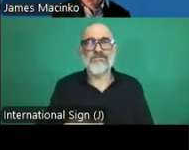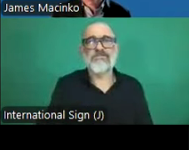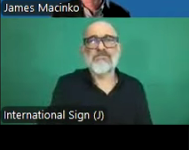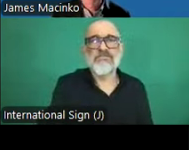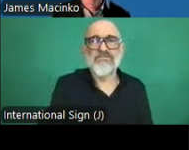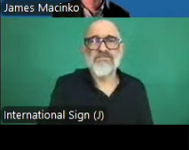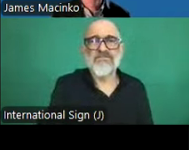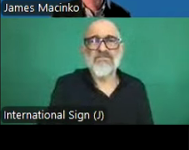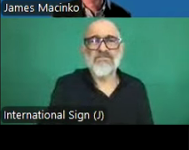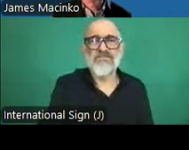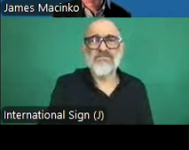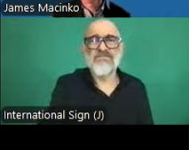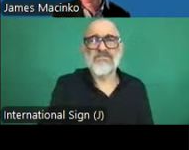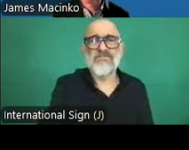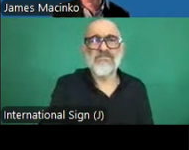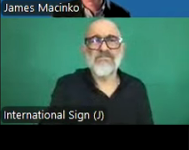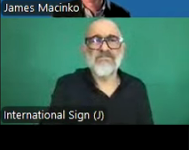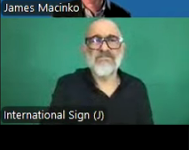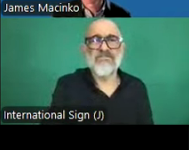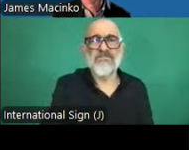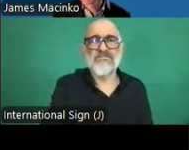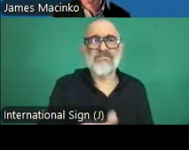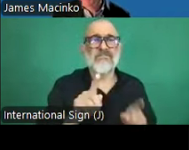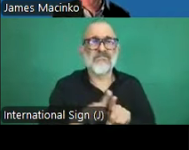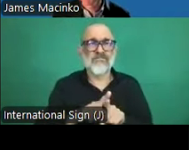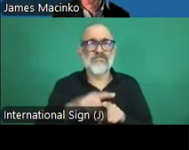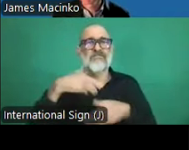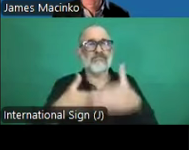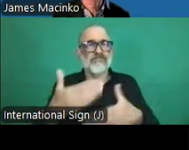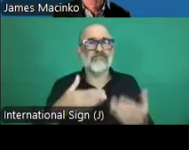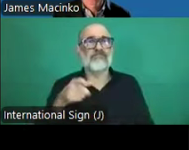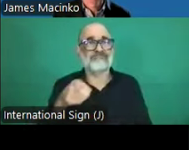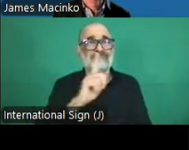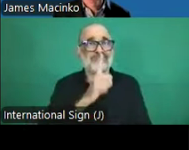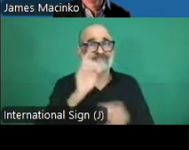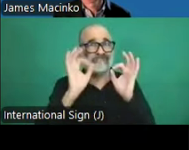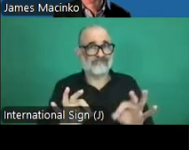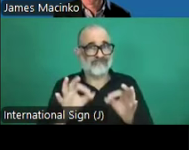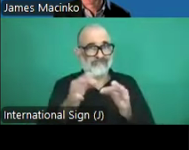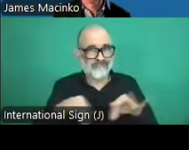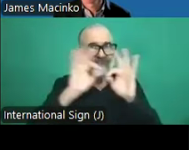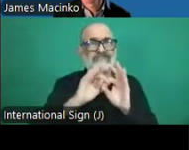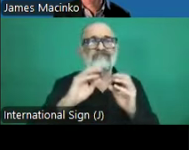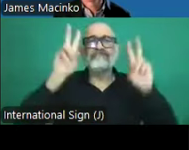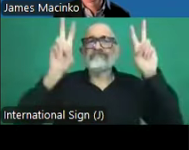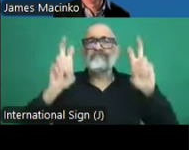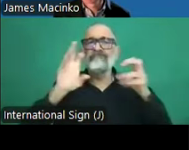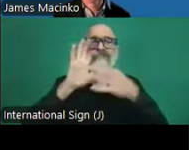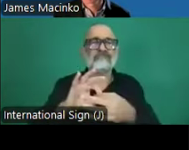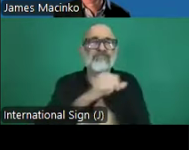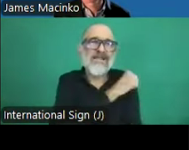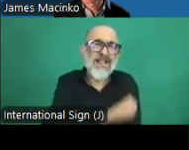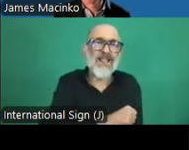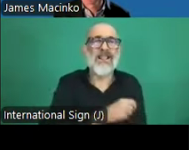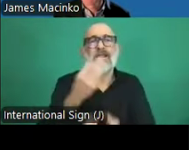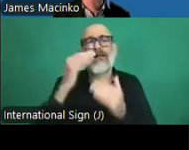We know that most countries in the region also face challenges to meeting this goal of having primary